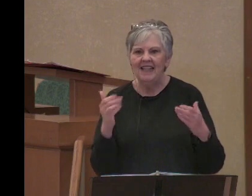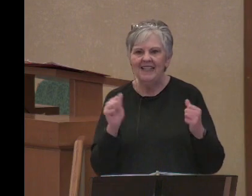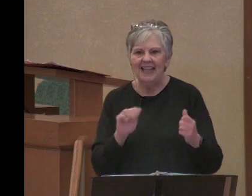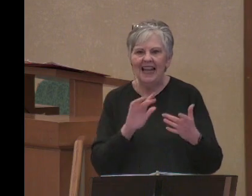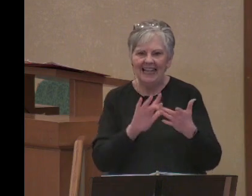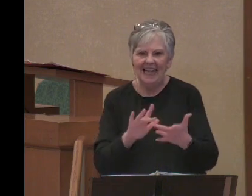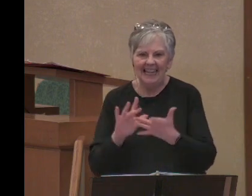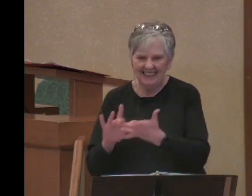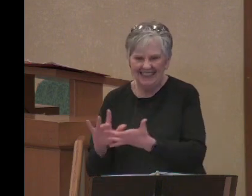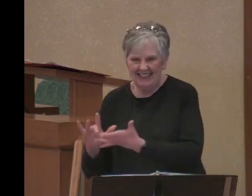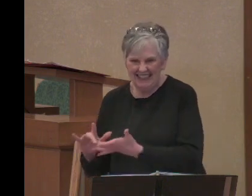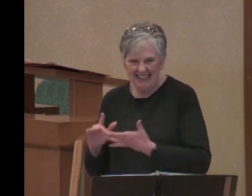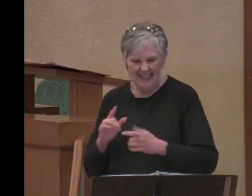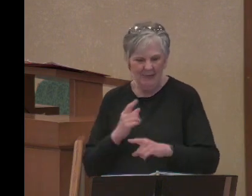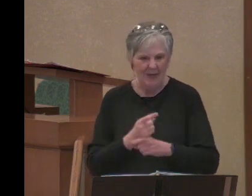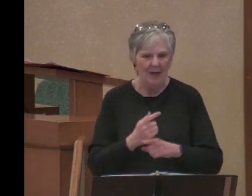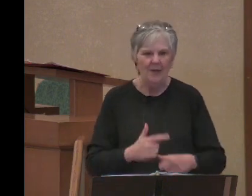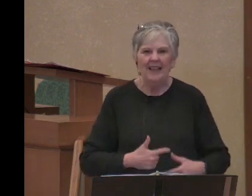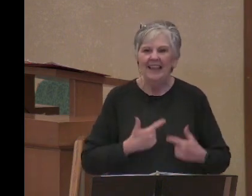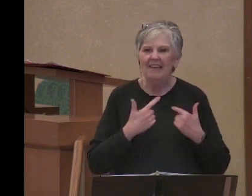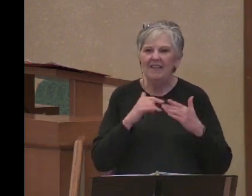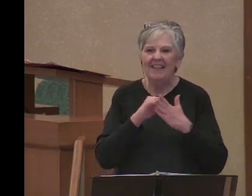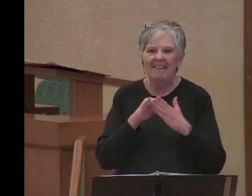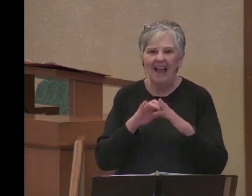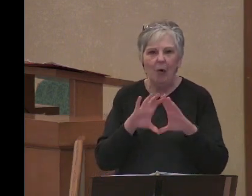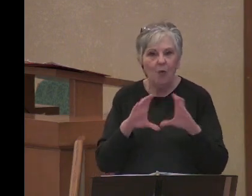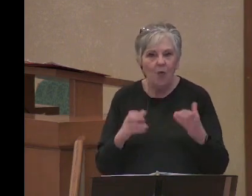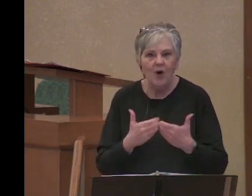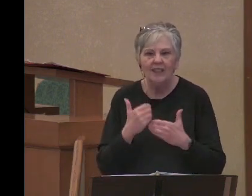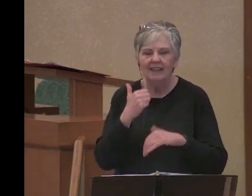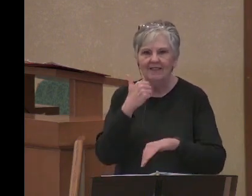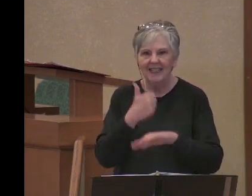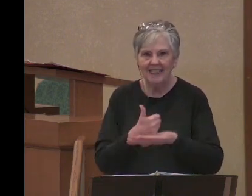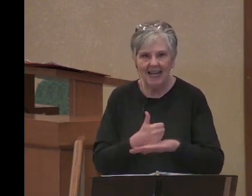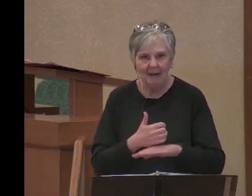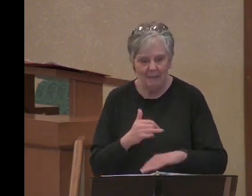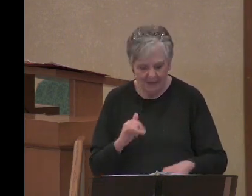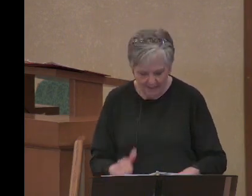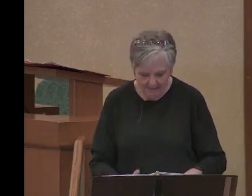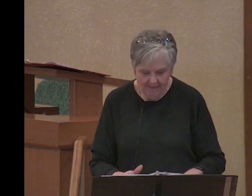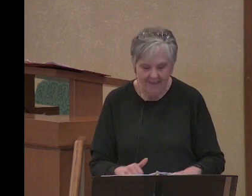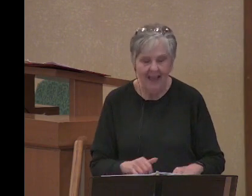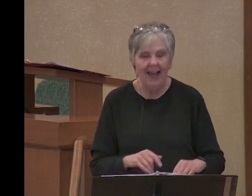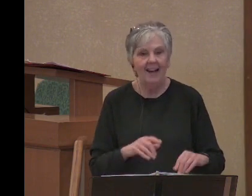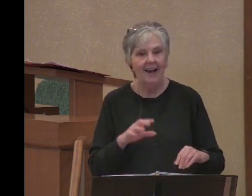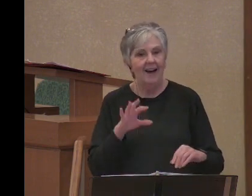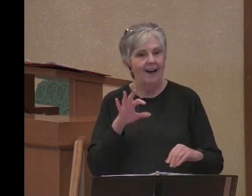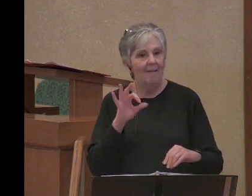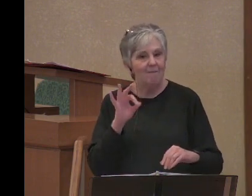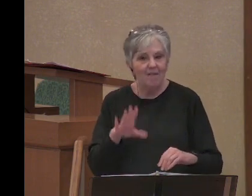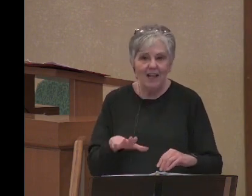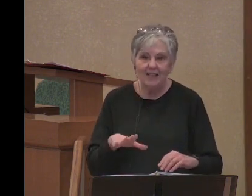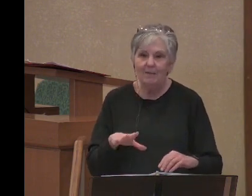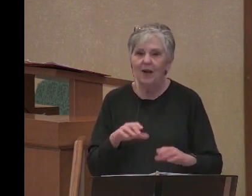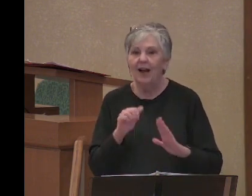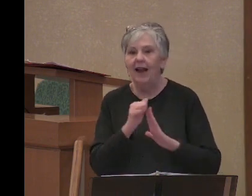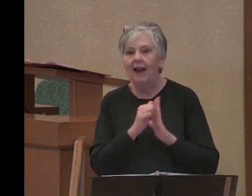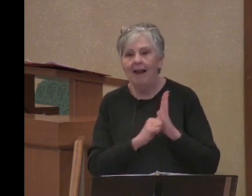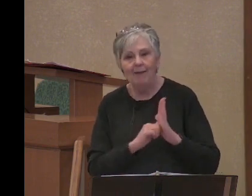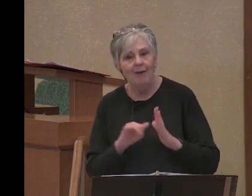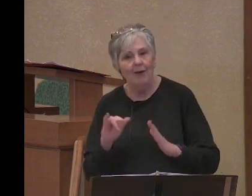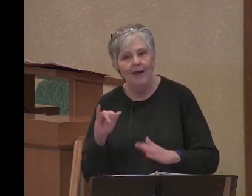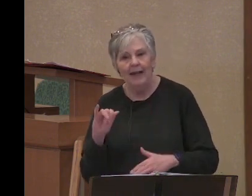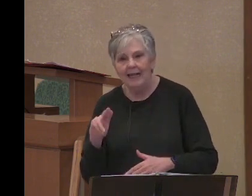Well, as much as we live in that world of setting up that highlight reel on our Facebook account or Instagram